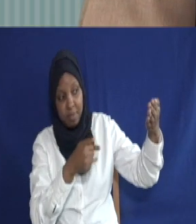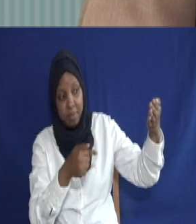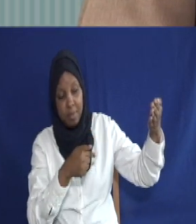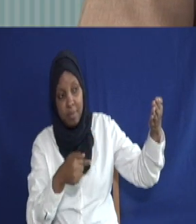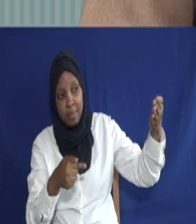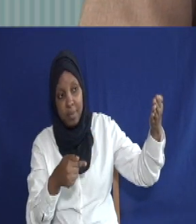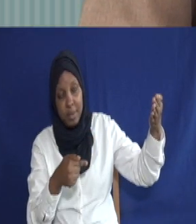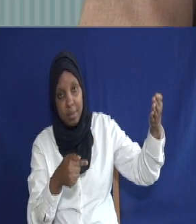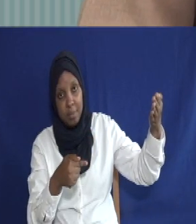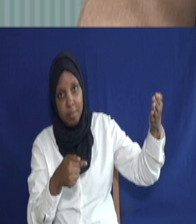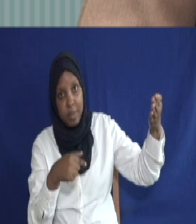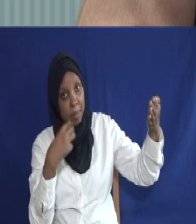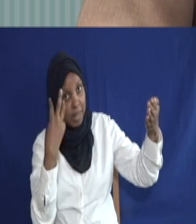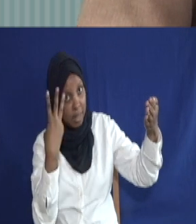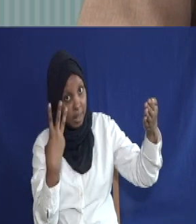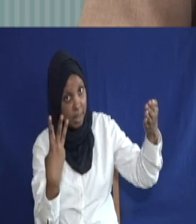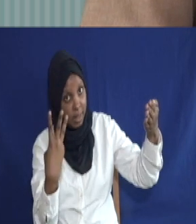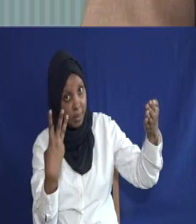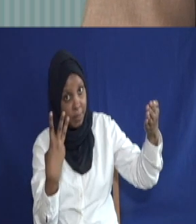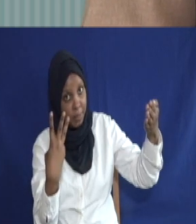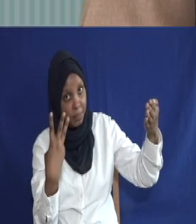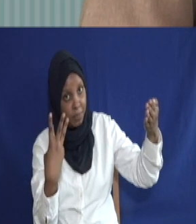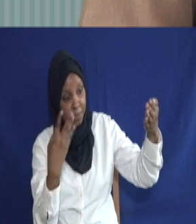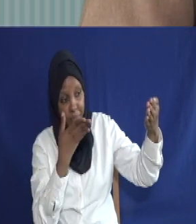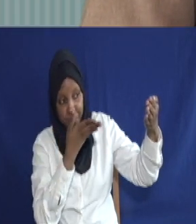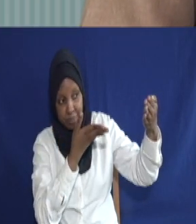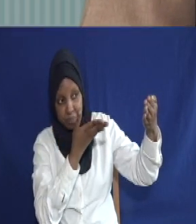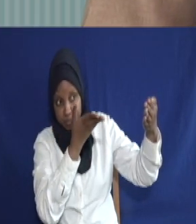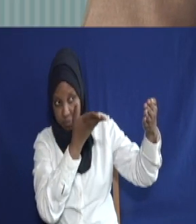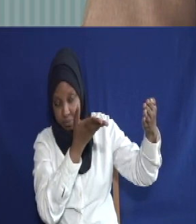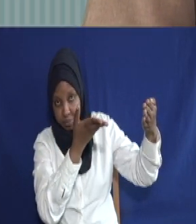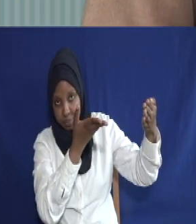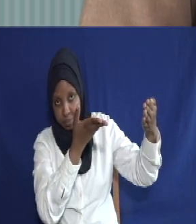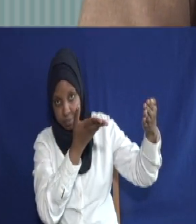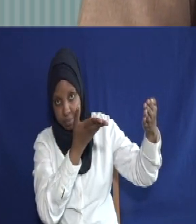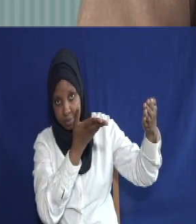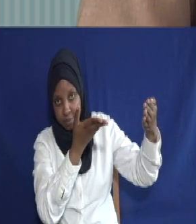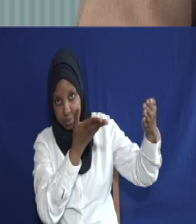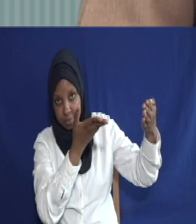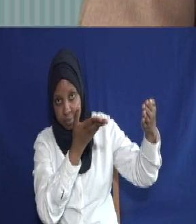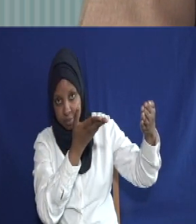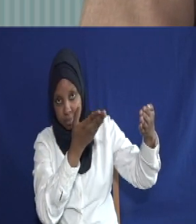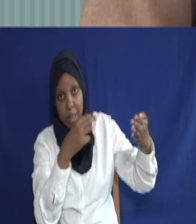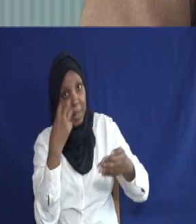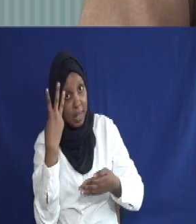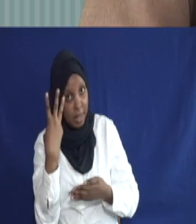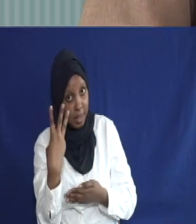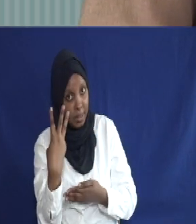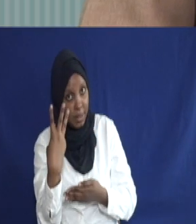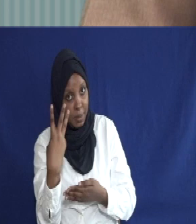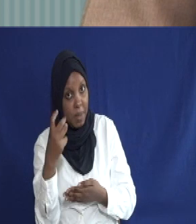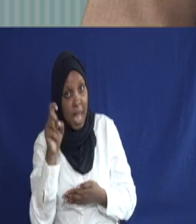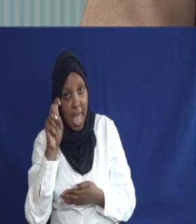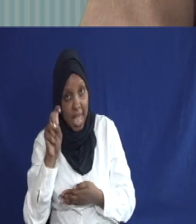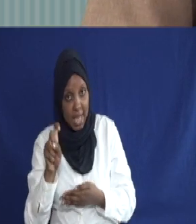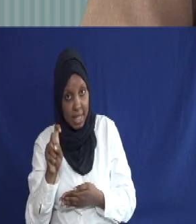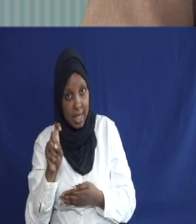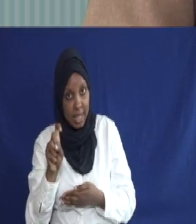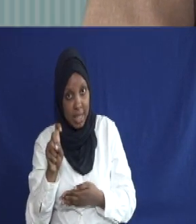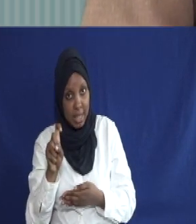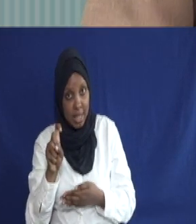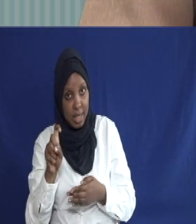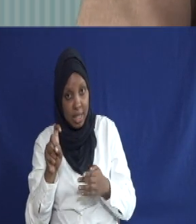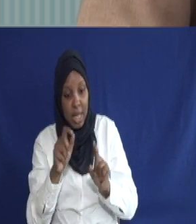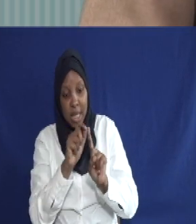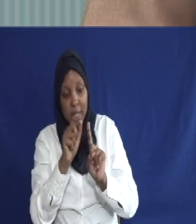Number 3, x squared is equal to 144. Number 3, x squared is